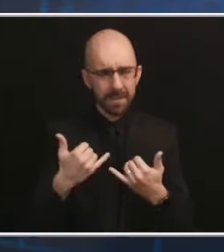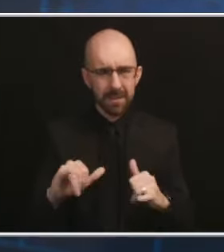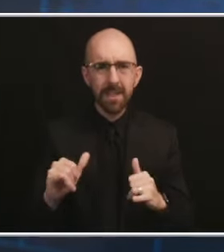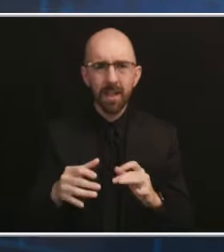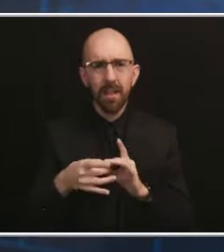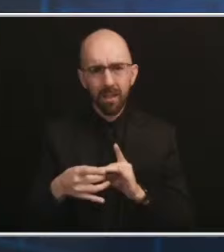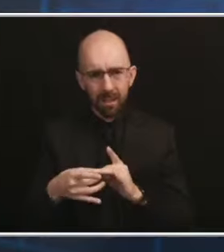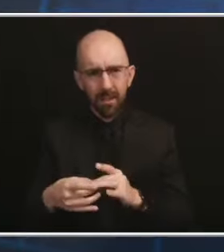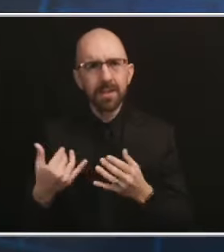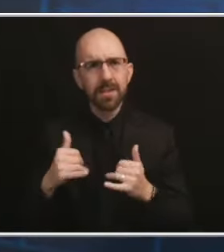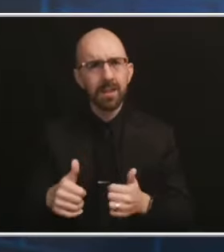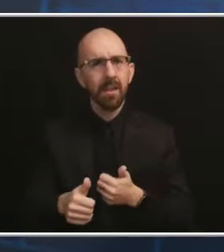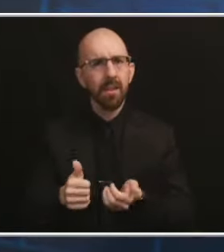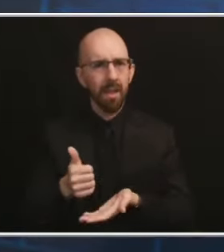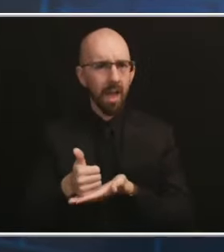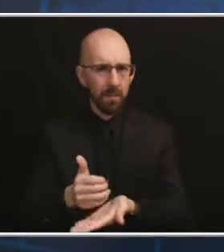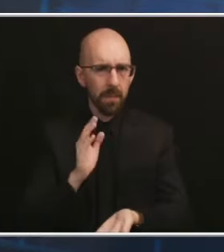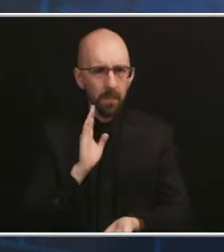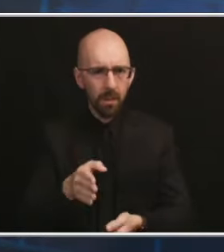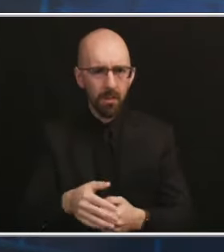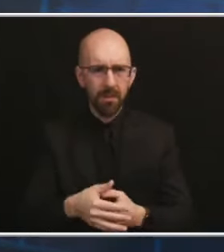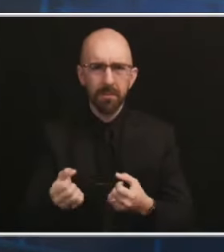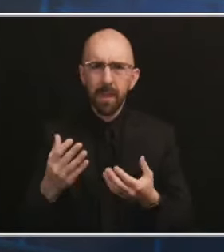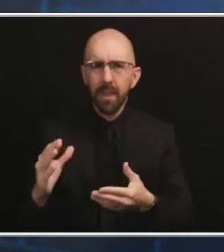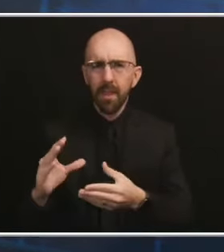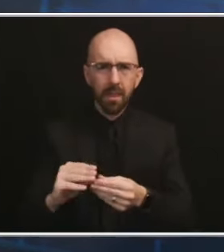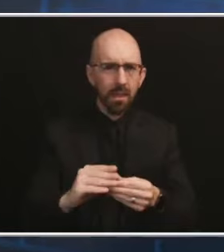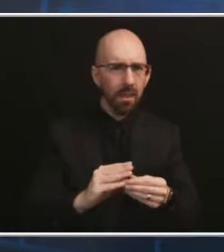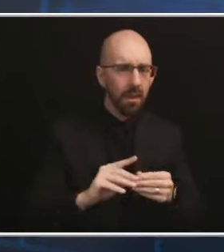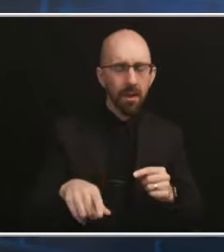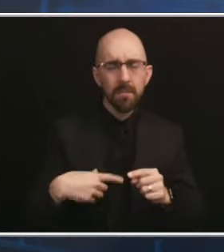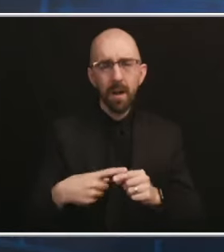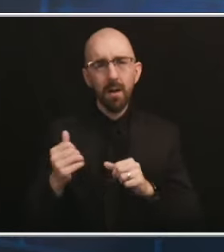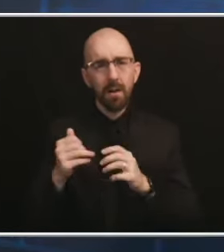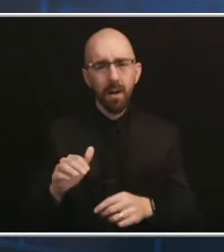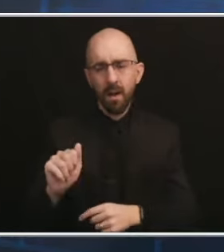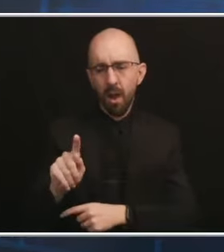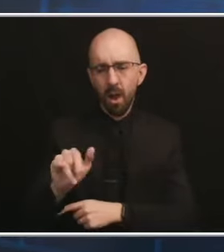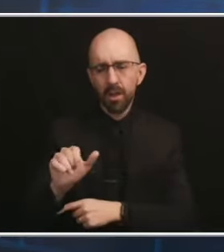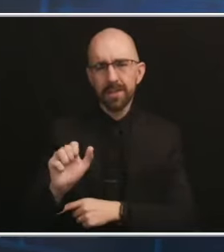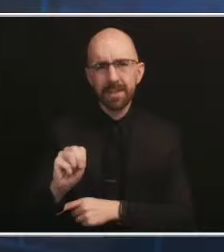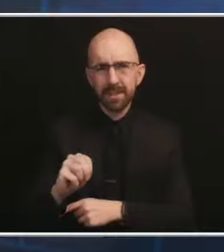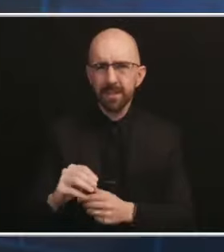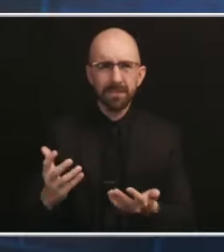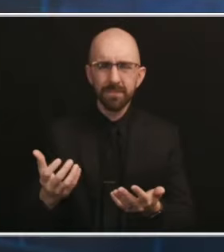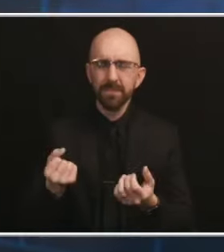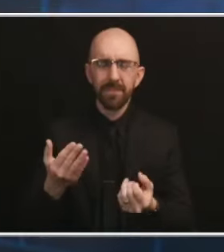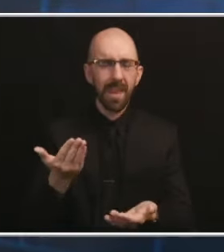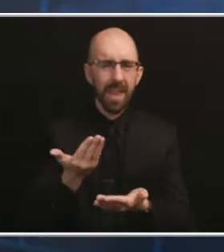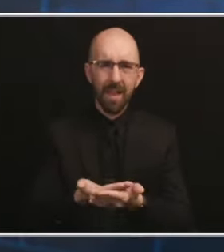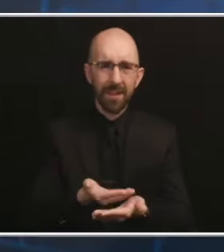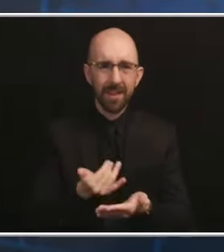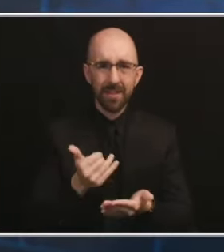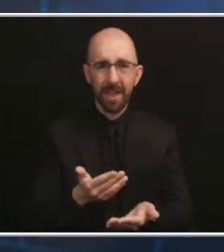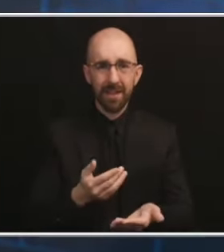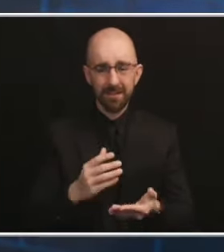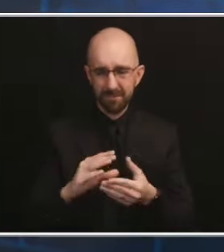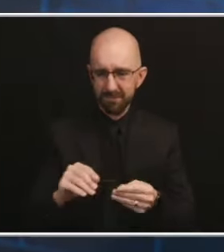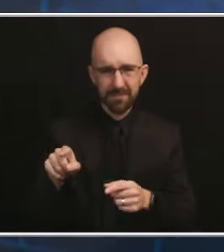help you. Lots of stories out there about, causing autism, et cetera. So much evidence to say that's not the